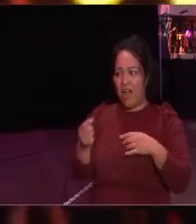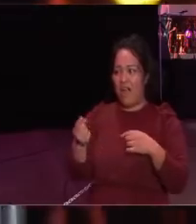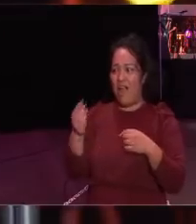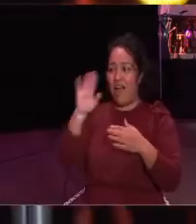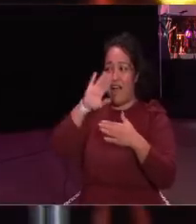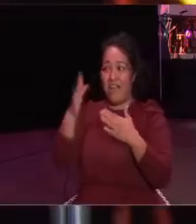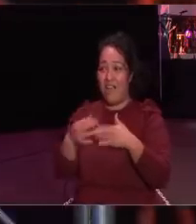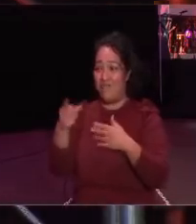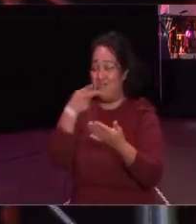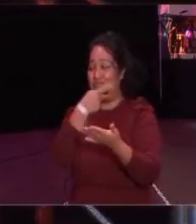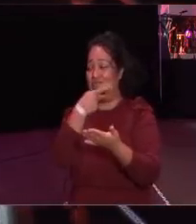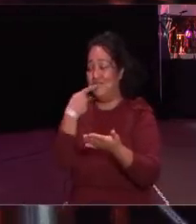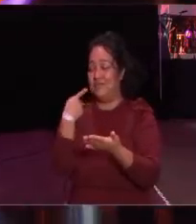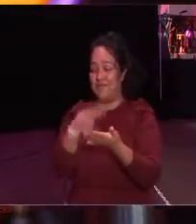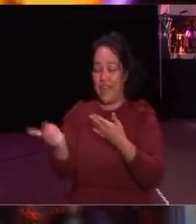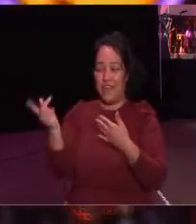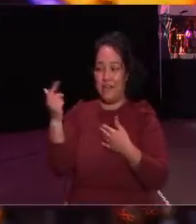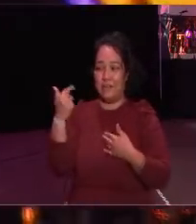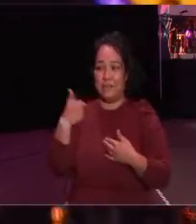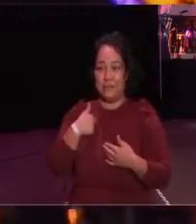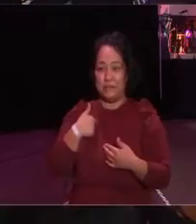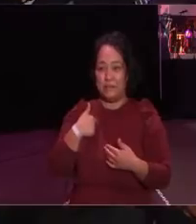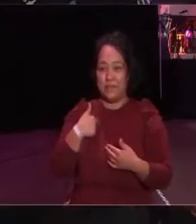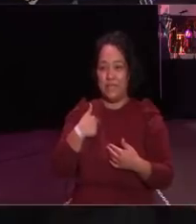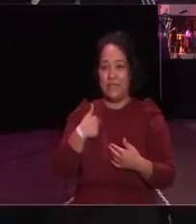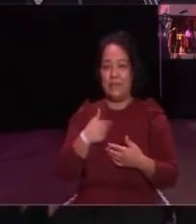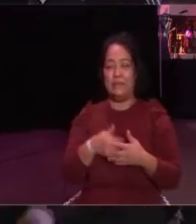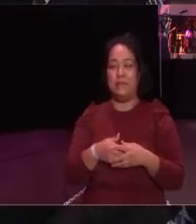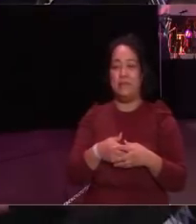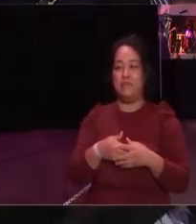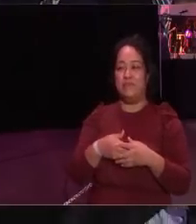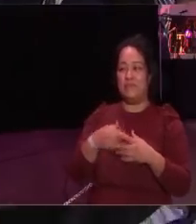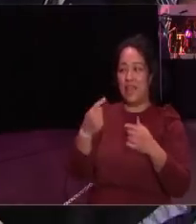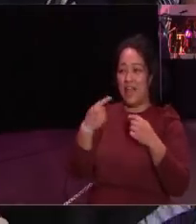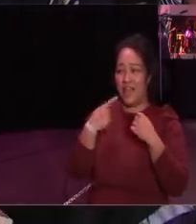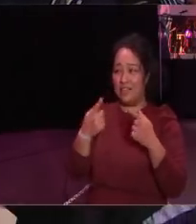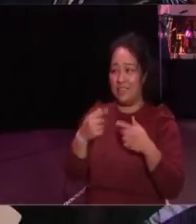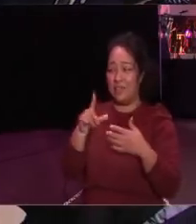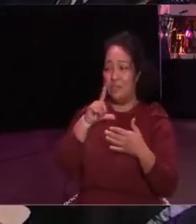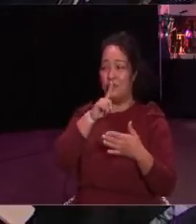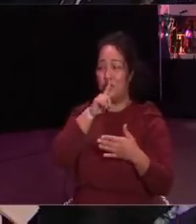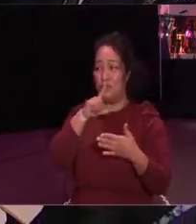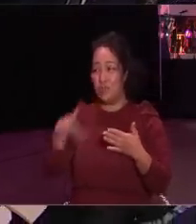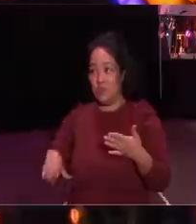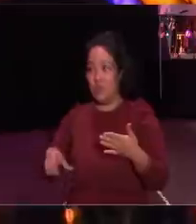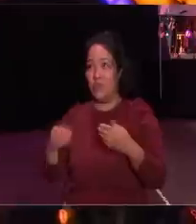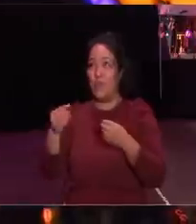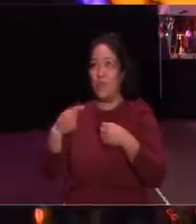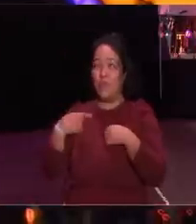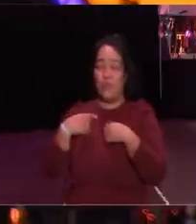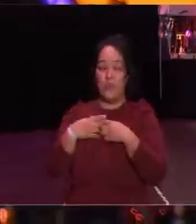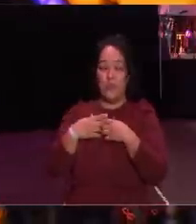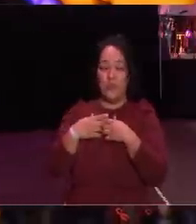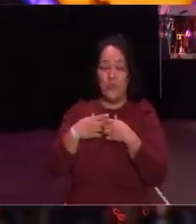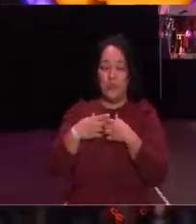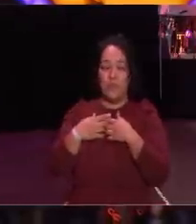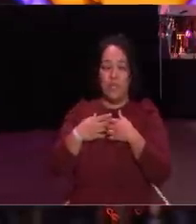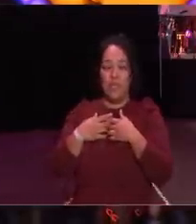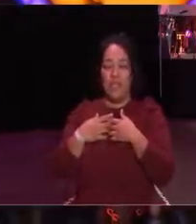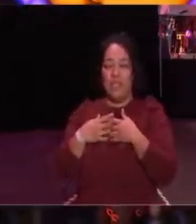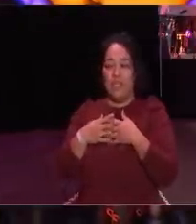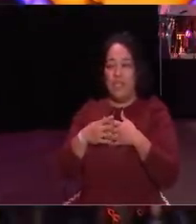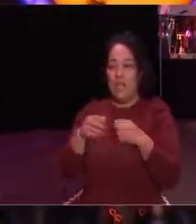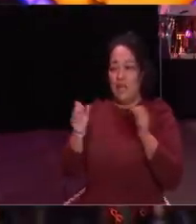has never failed. Me. Yo le dije al Señor, I said to the Lord, si es posible, pase esta copa de